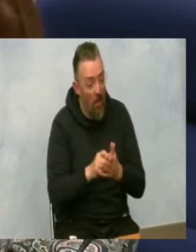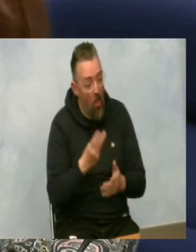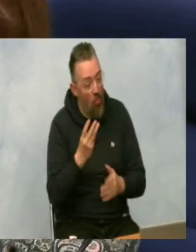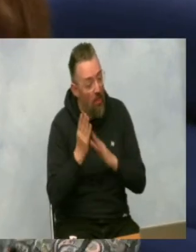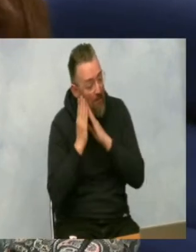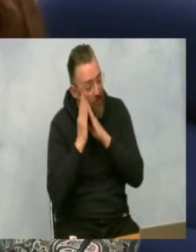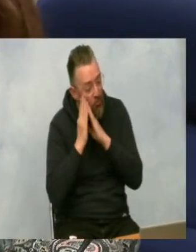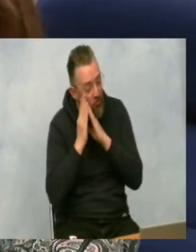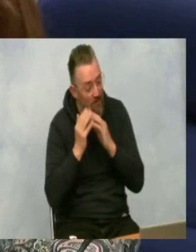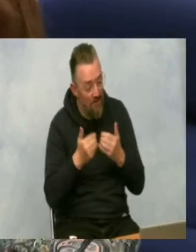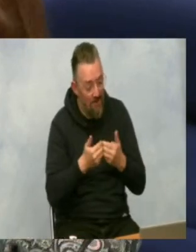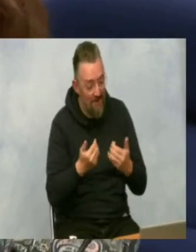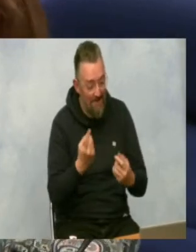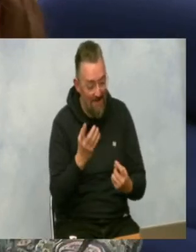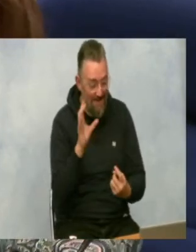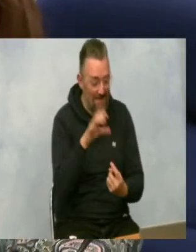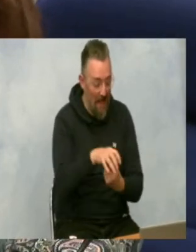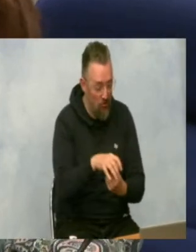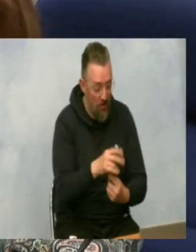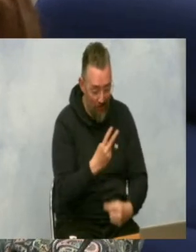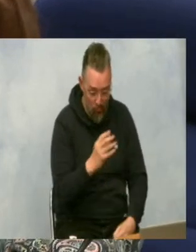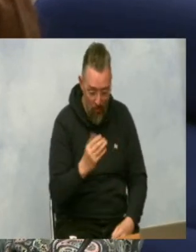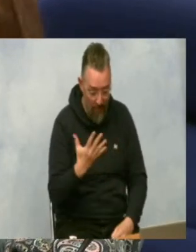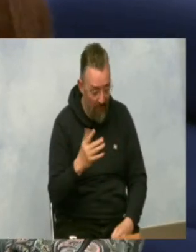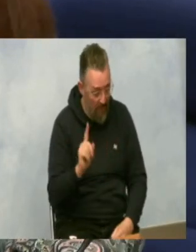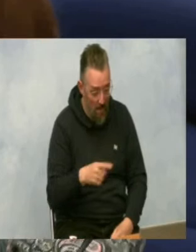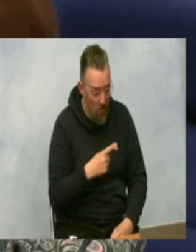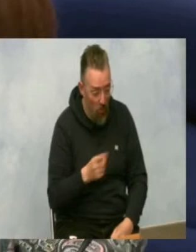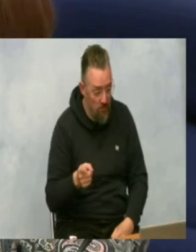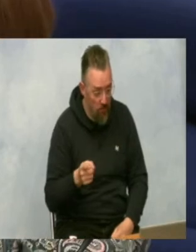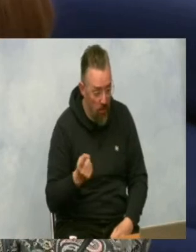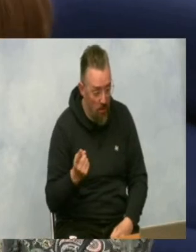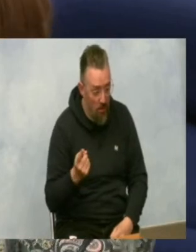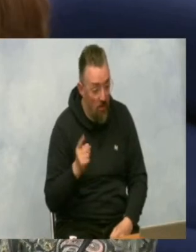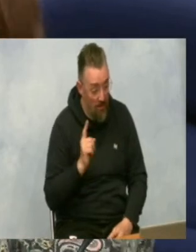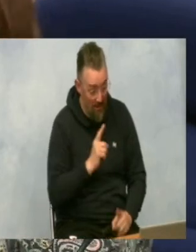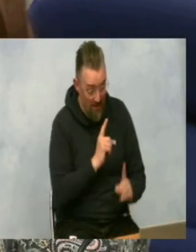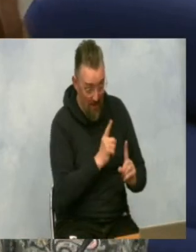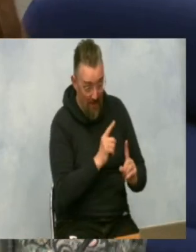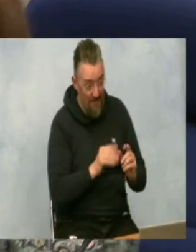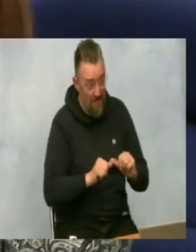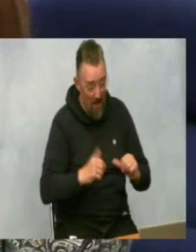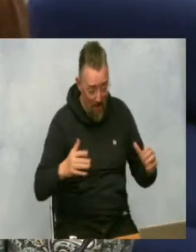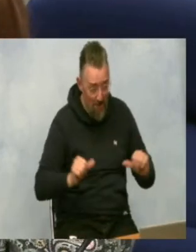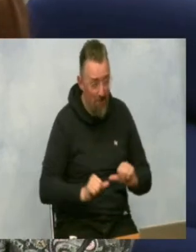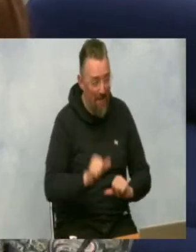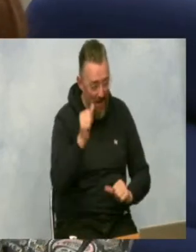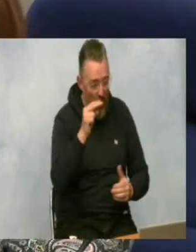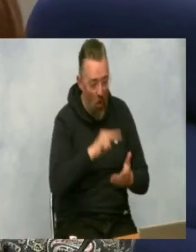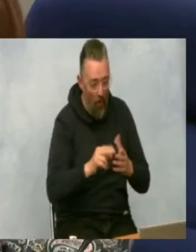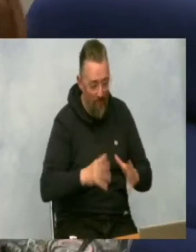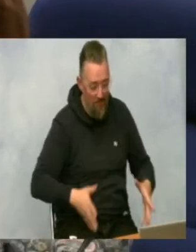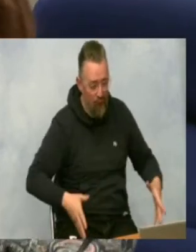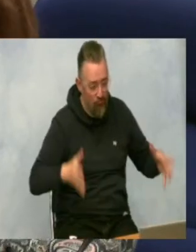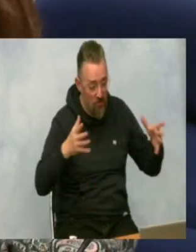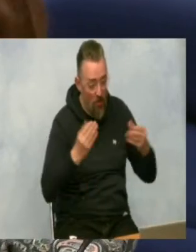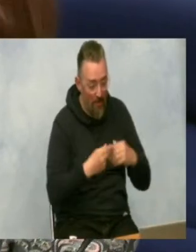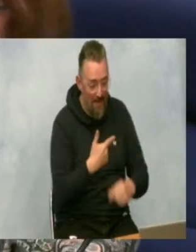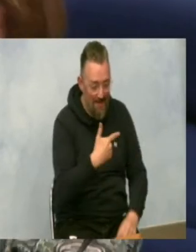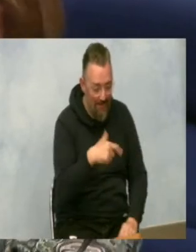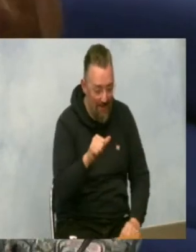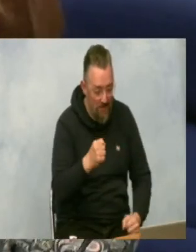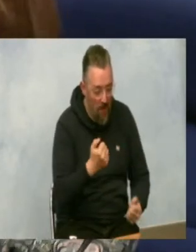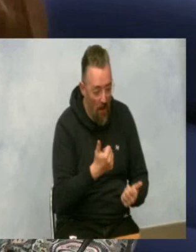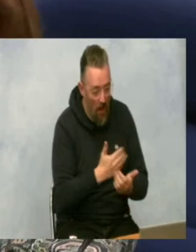detached house in Hamilton for £205,000. And this is a big office block with 76